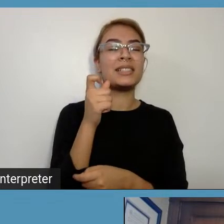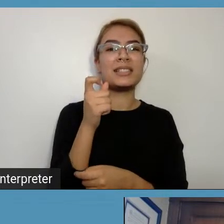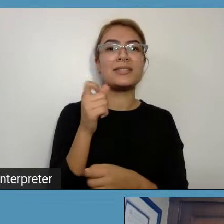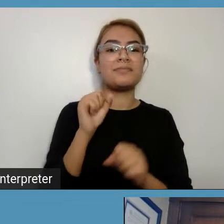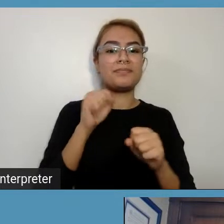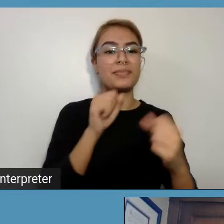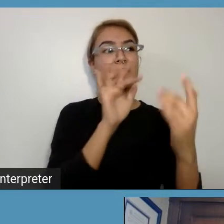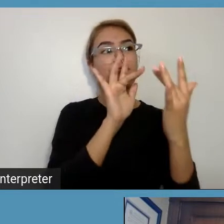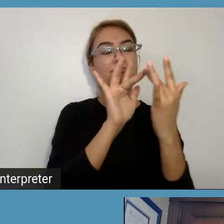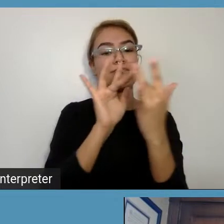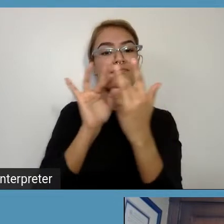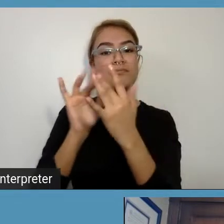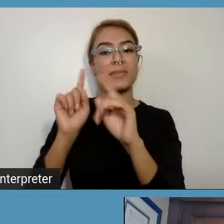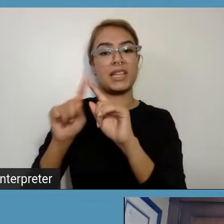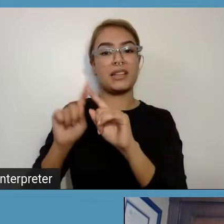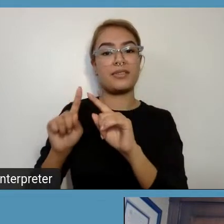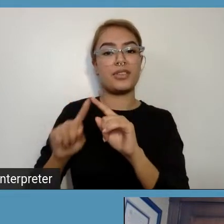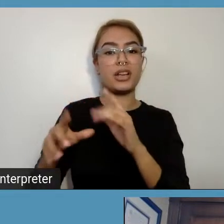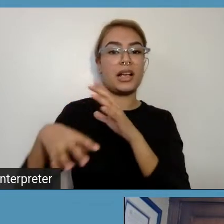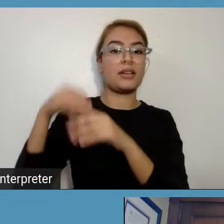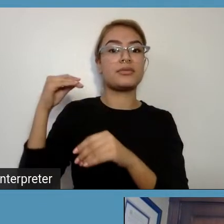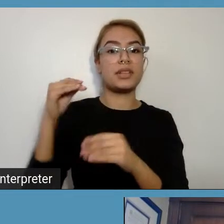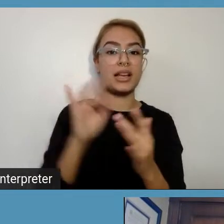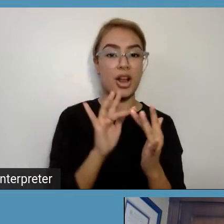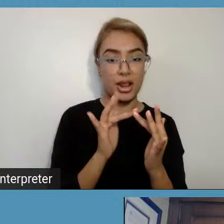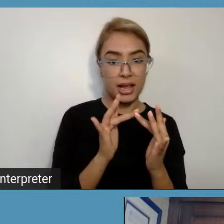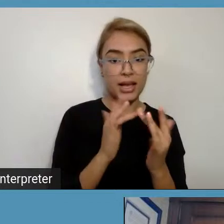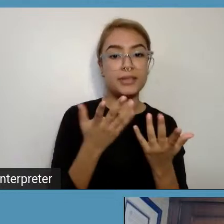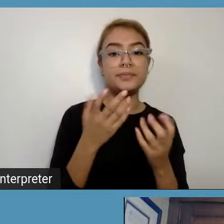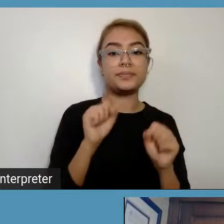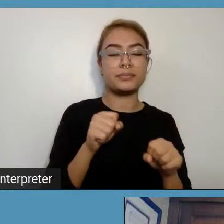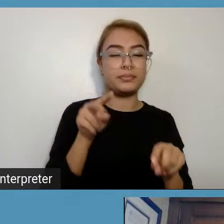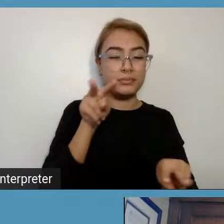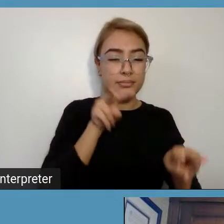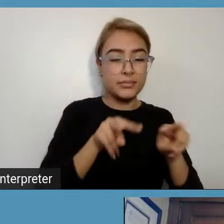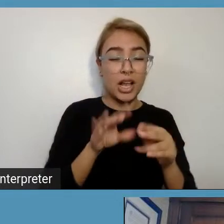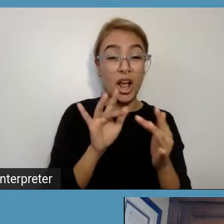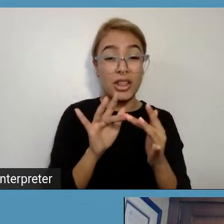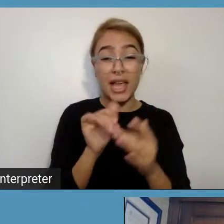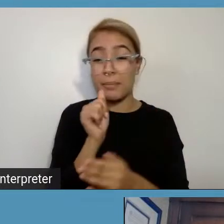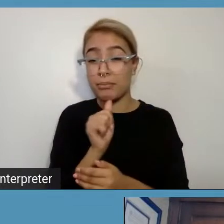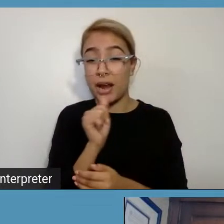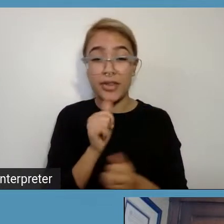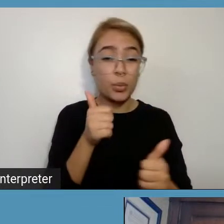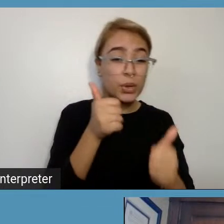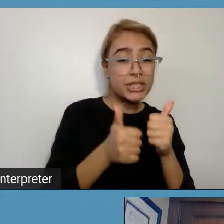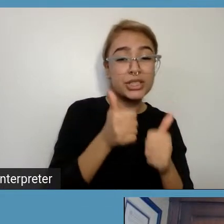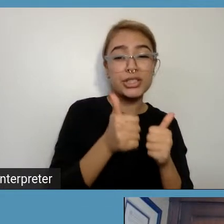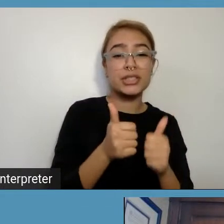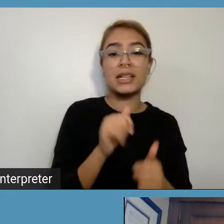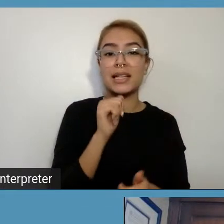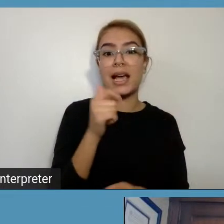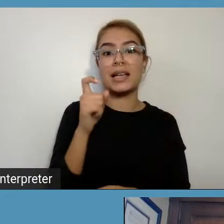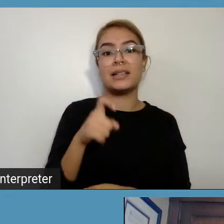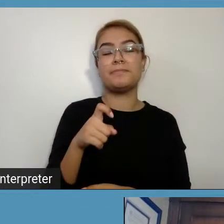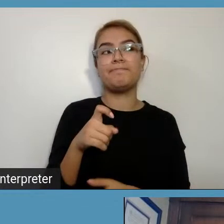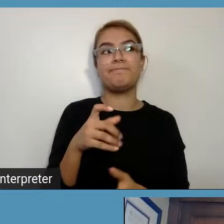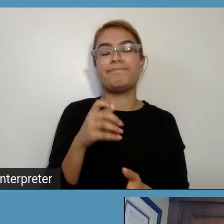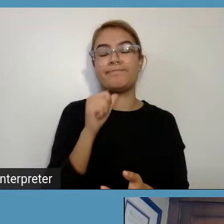can all access it from anywhere. We can choose which fields are visible online and which ones are private. We don't necessarily want people